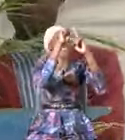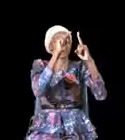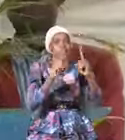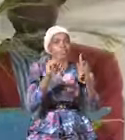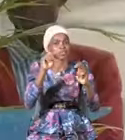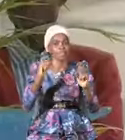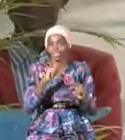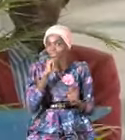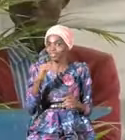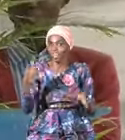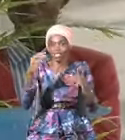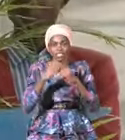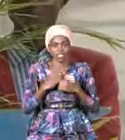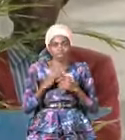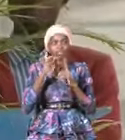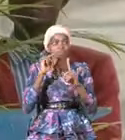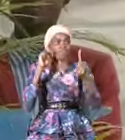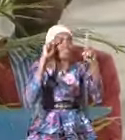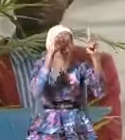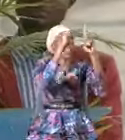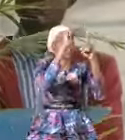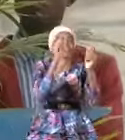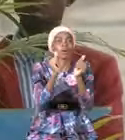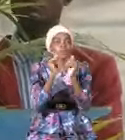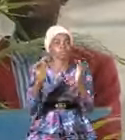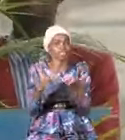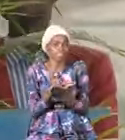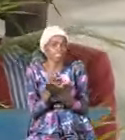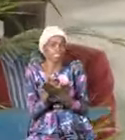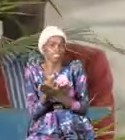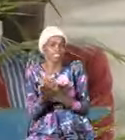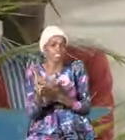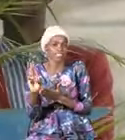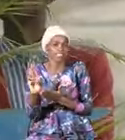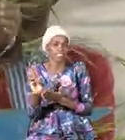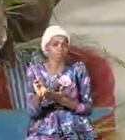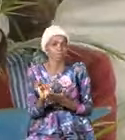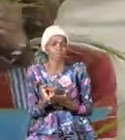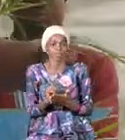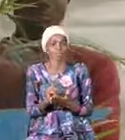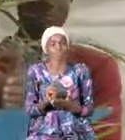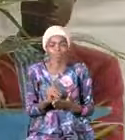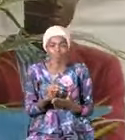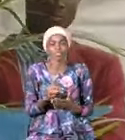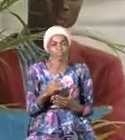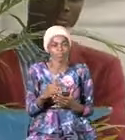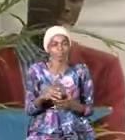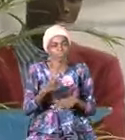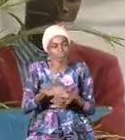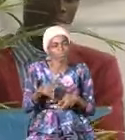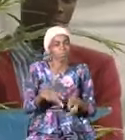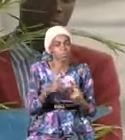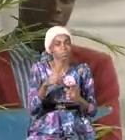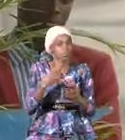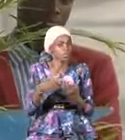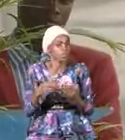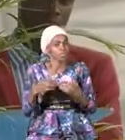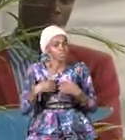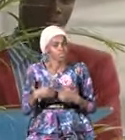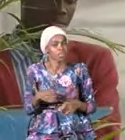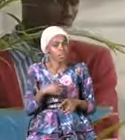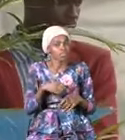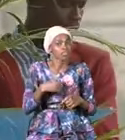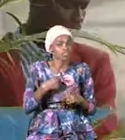integrity. Have that at heart. Along the way, you will face difficulties. Along the